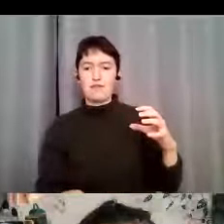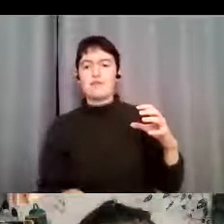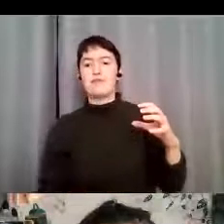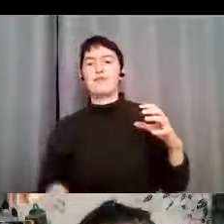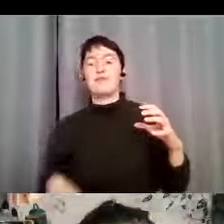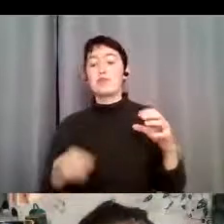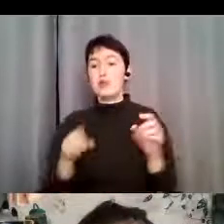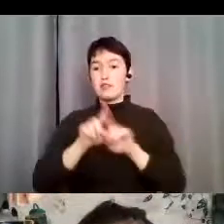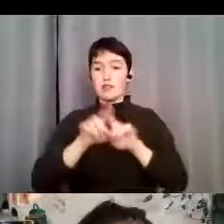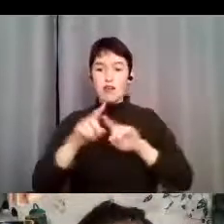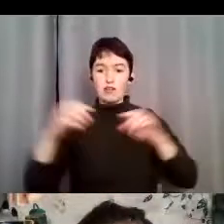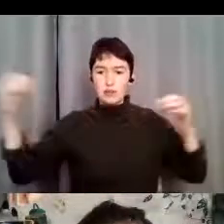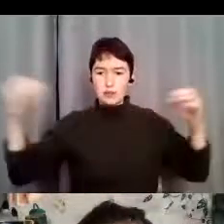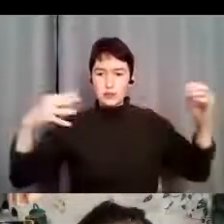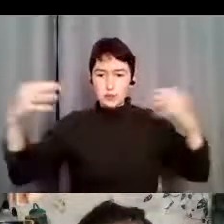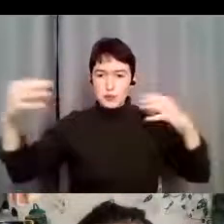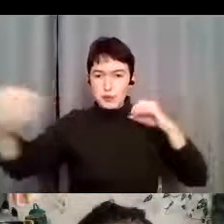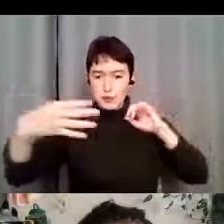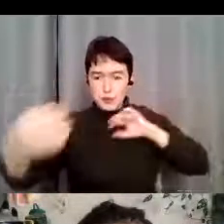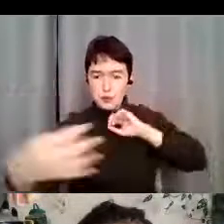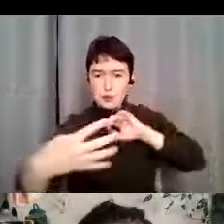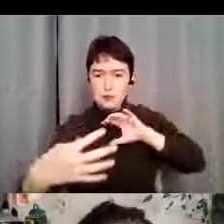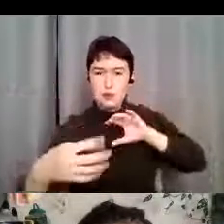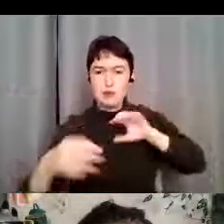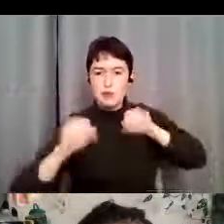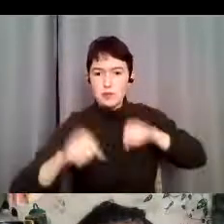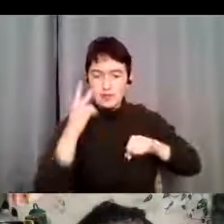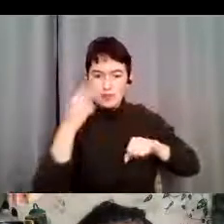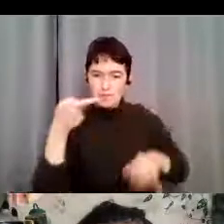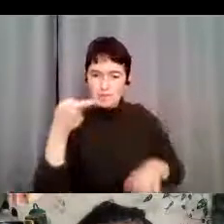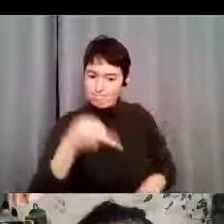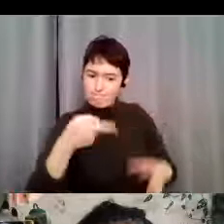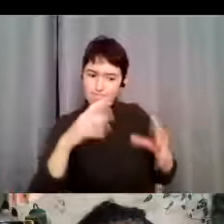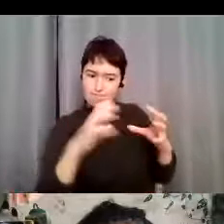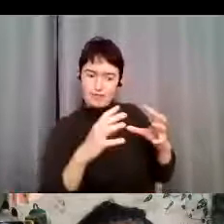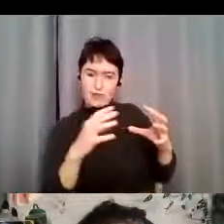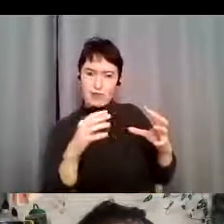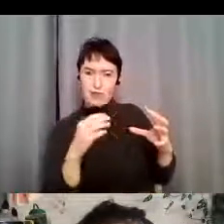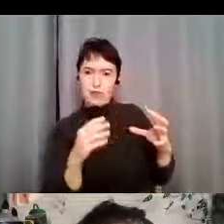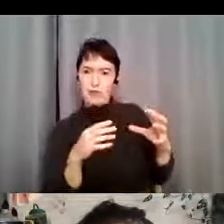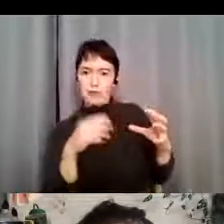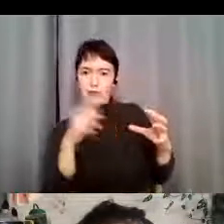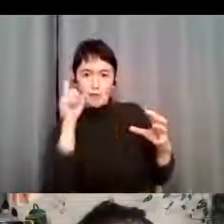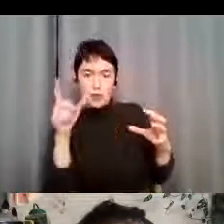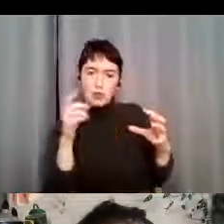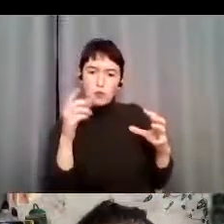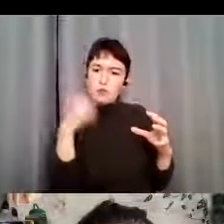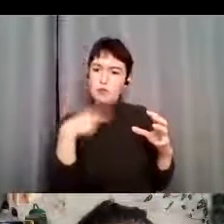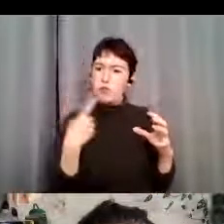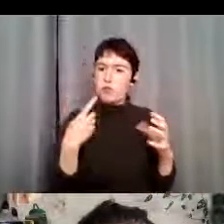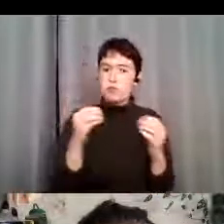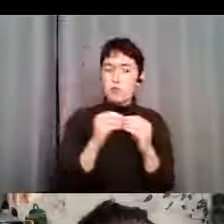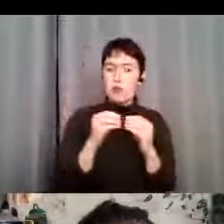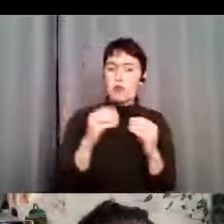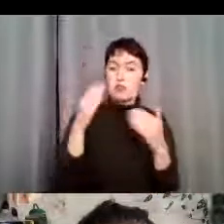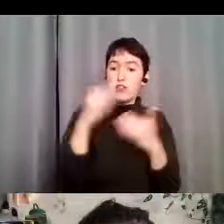stars in the sky. And you'd see a view that looks something like this, where some parts look dark and some parts look brighter. And that tells